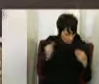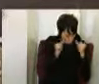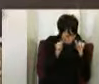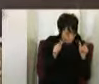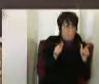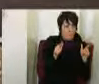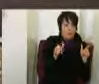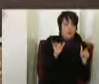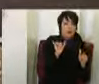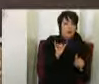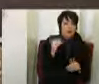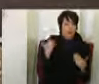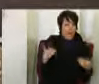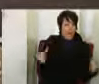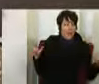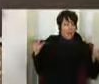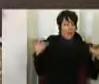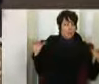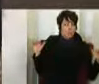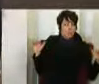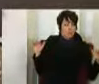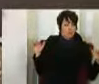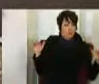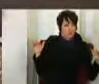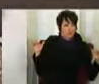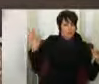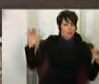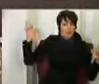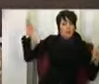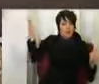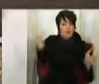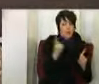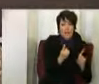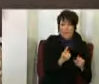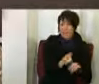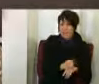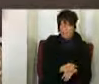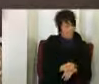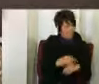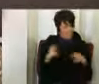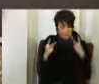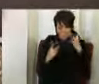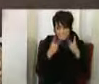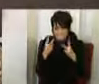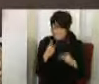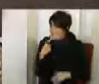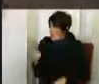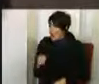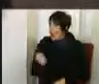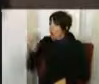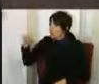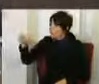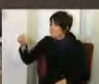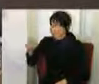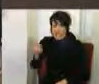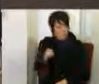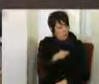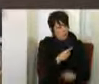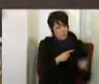think that the angels visited everybody in Nazareth that day all at the same time and said, no, no, what Joseph and Mary are saying is